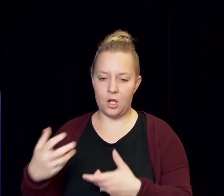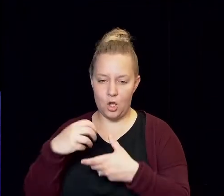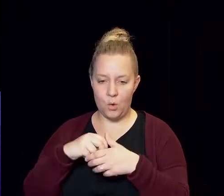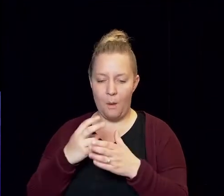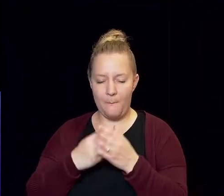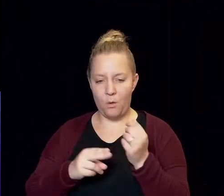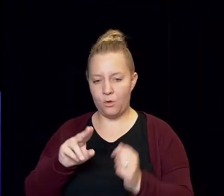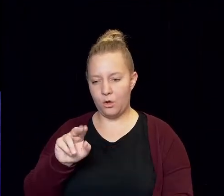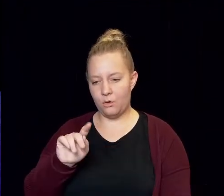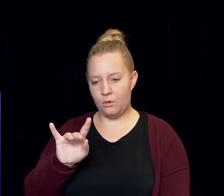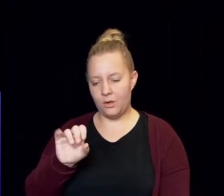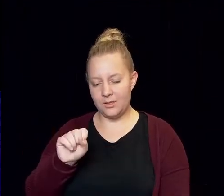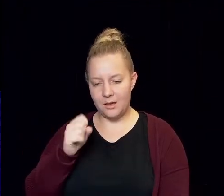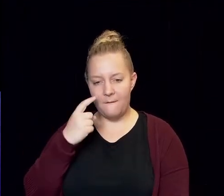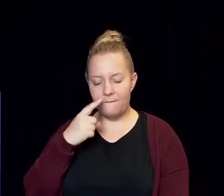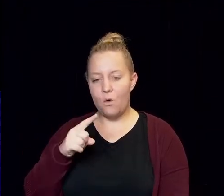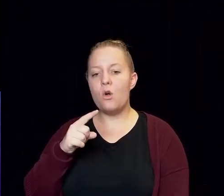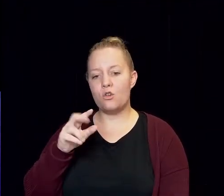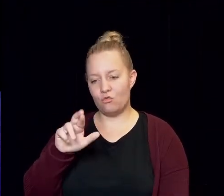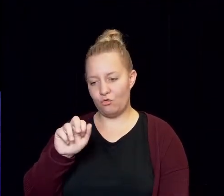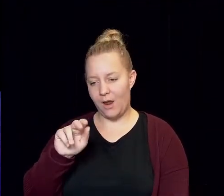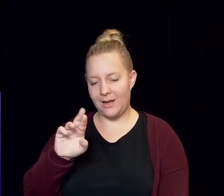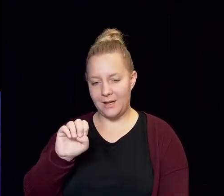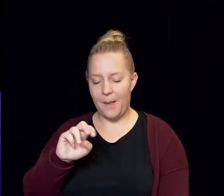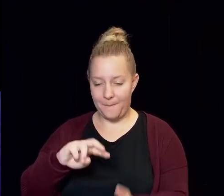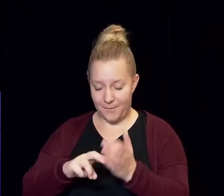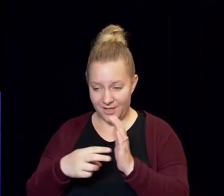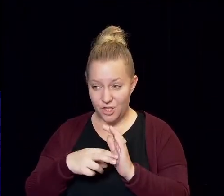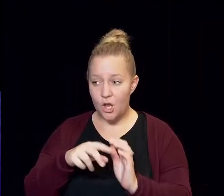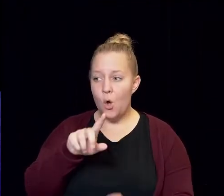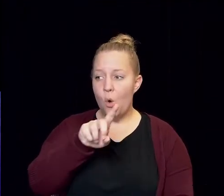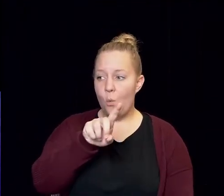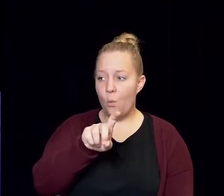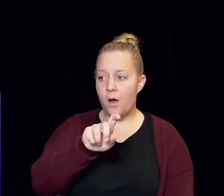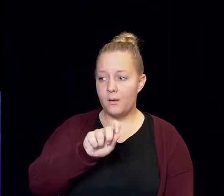of our units for our rate. So that's 1.5